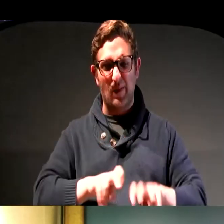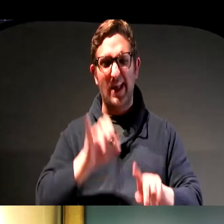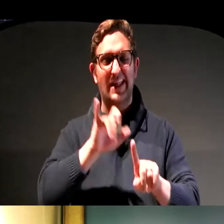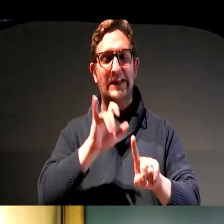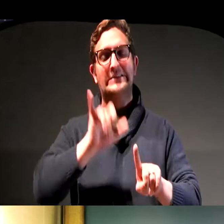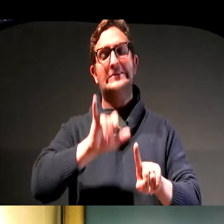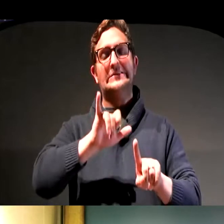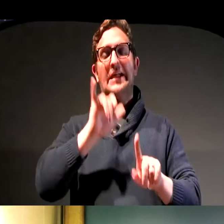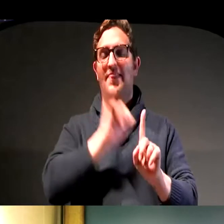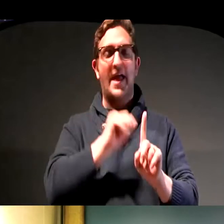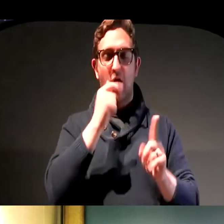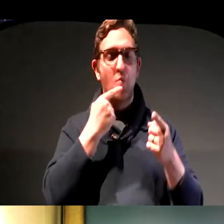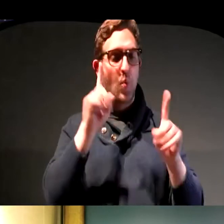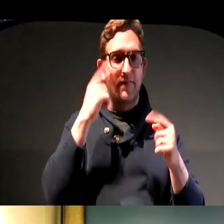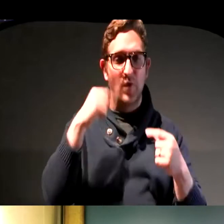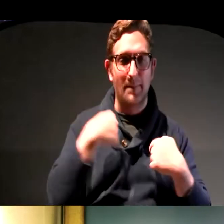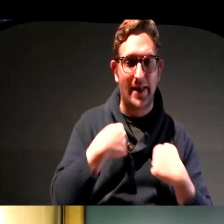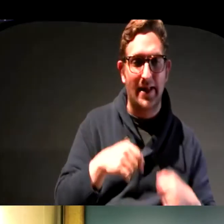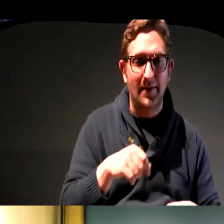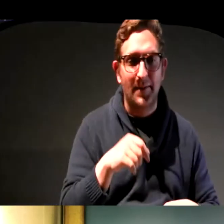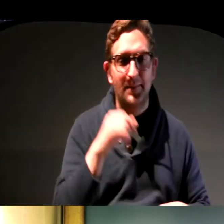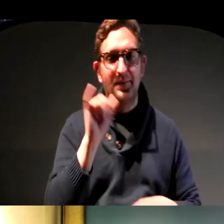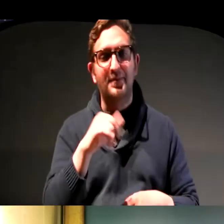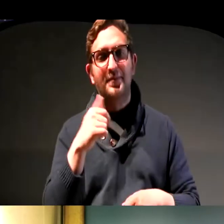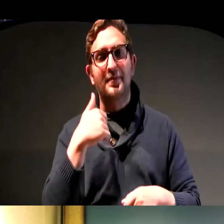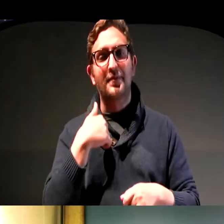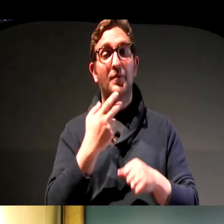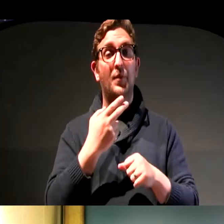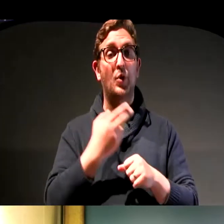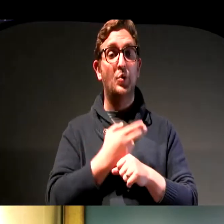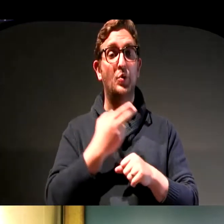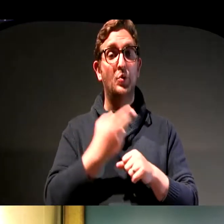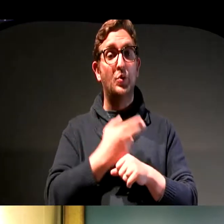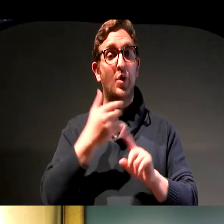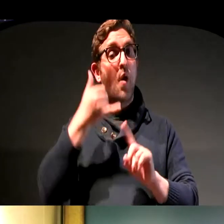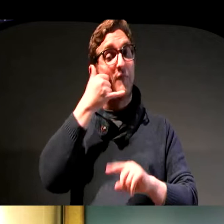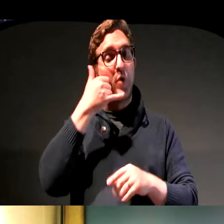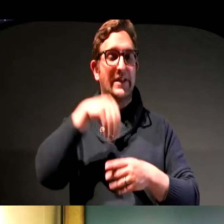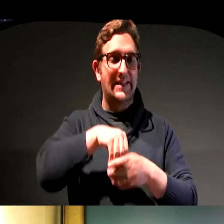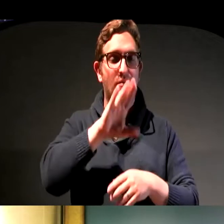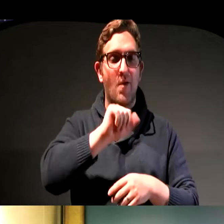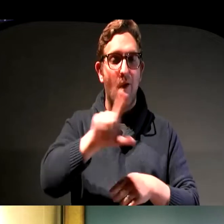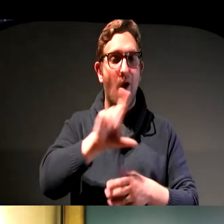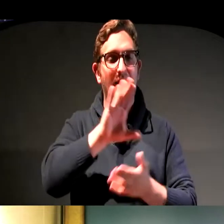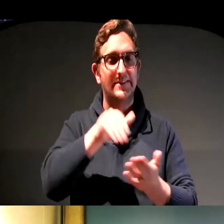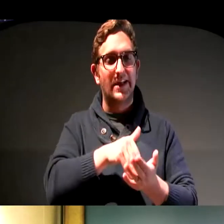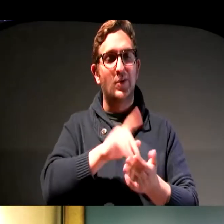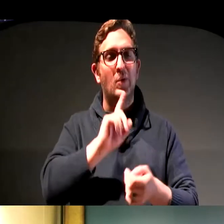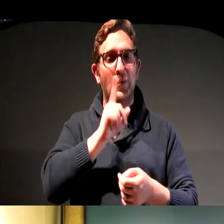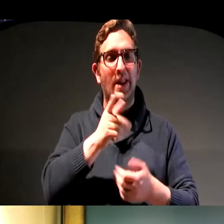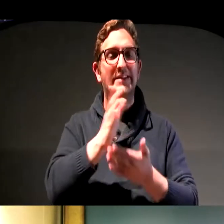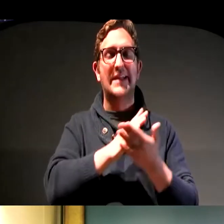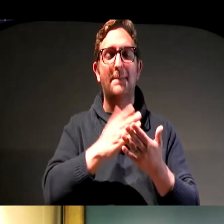me. I'm an autistic person who almost never uses telephones, took a job in a call center at one point. Like, there was some really